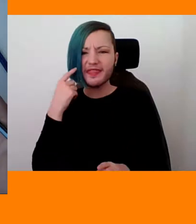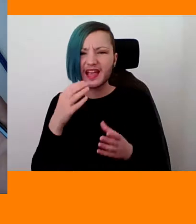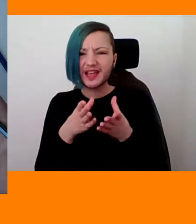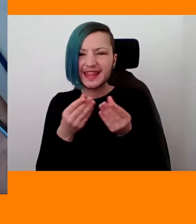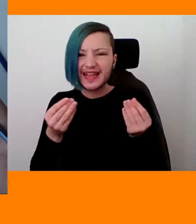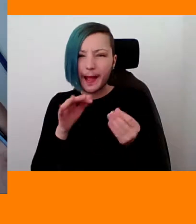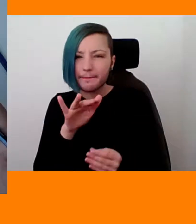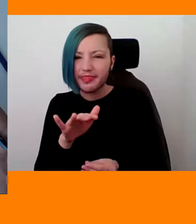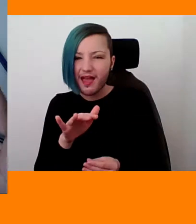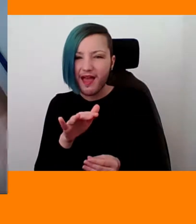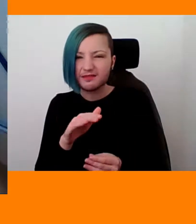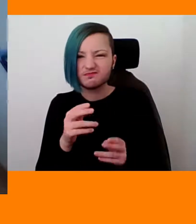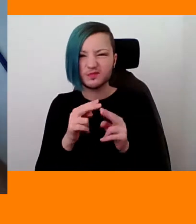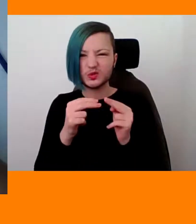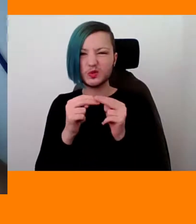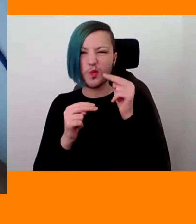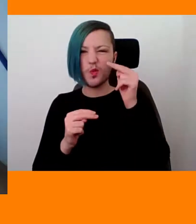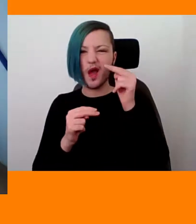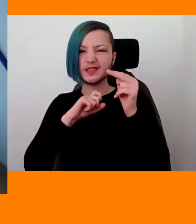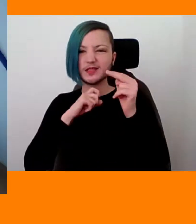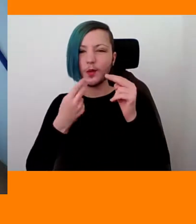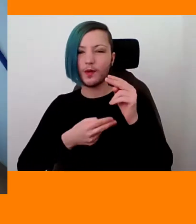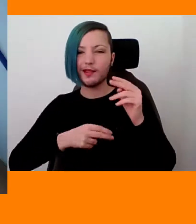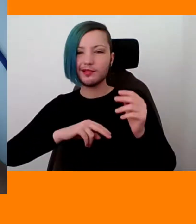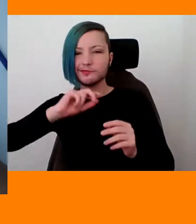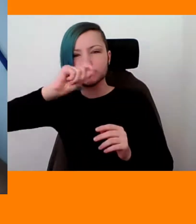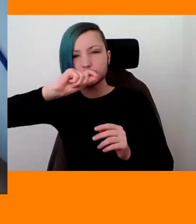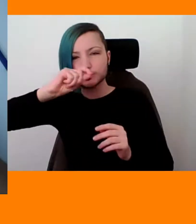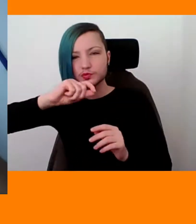So we're just going to fill them in a little bit.